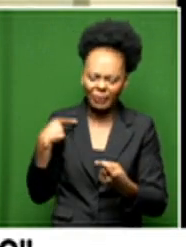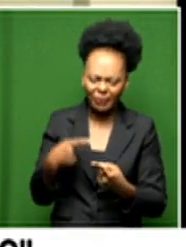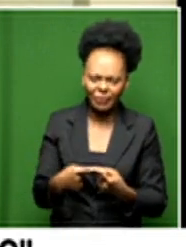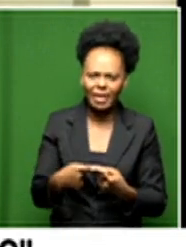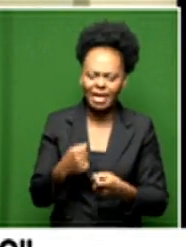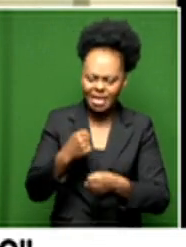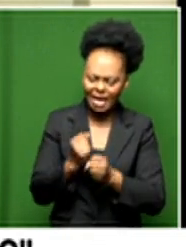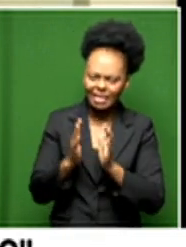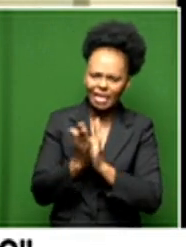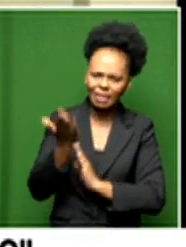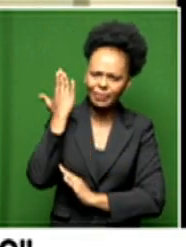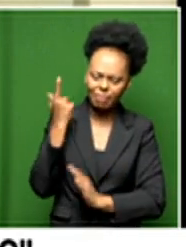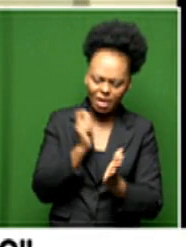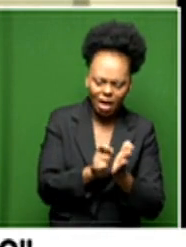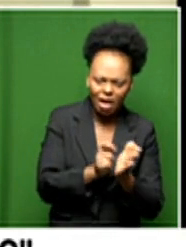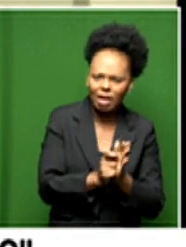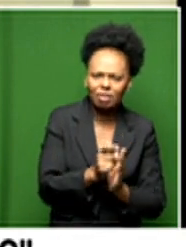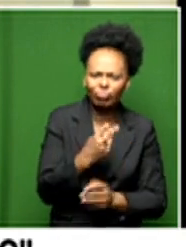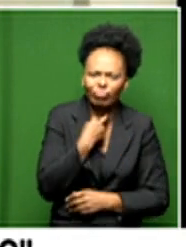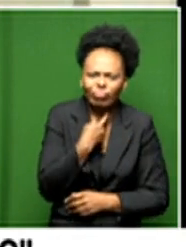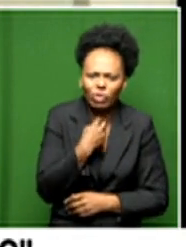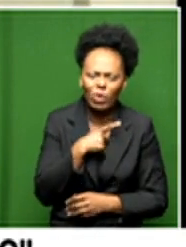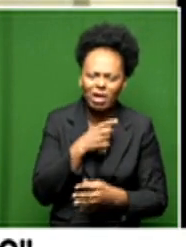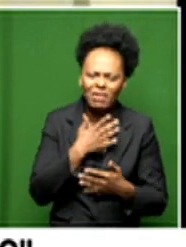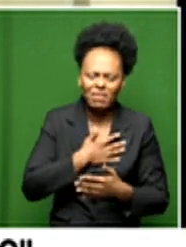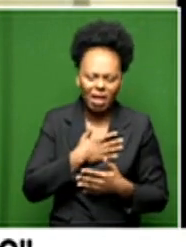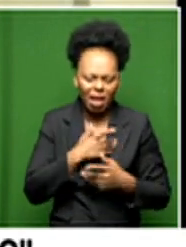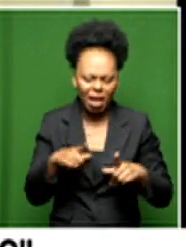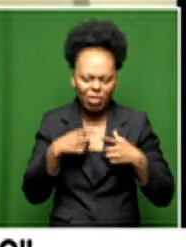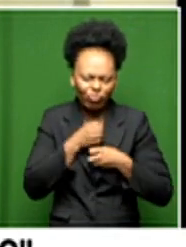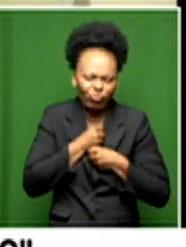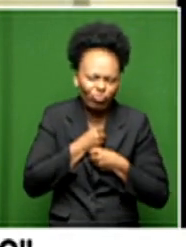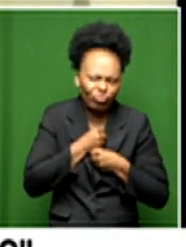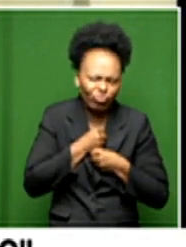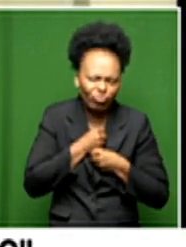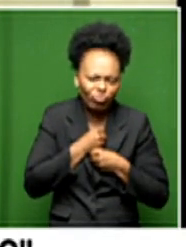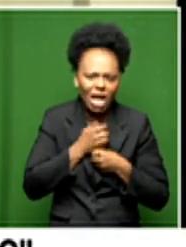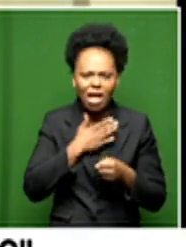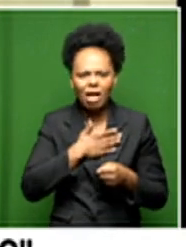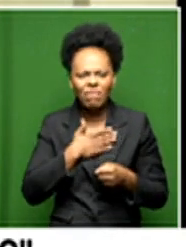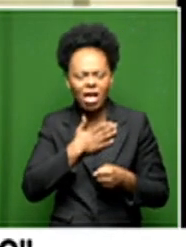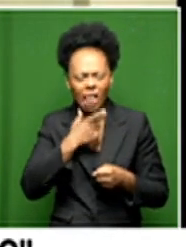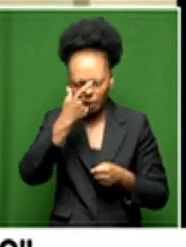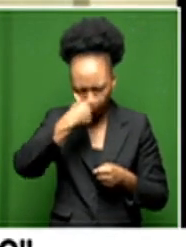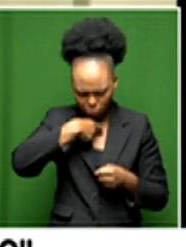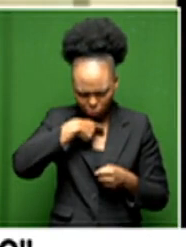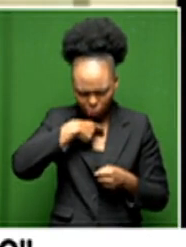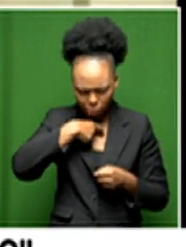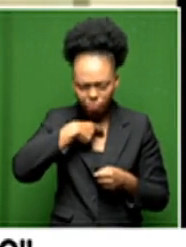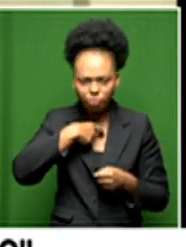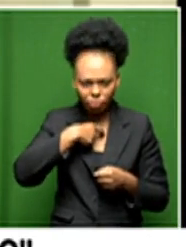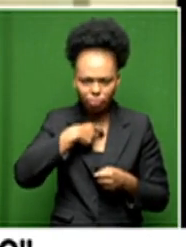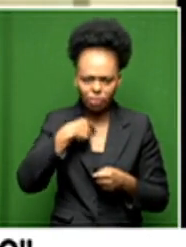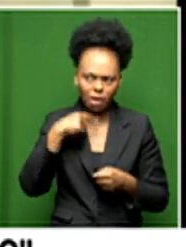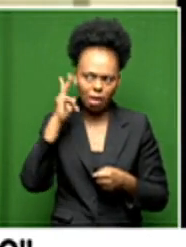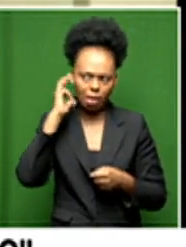out 10 years ago, and I didn't write because I was just feeling stuck and sad. And that's when I heard about the school